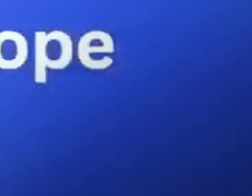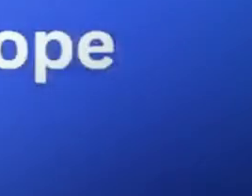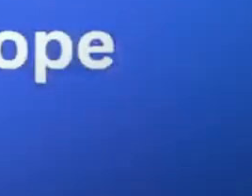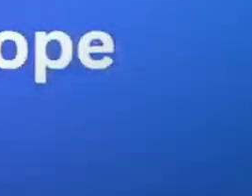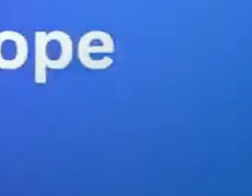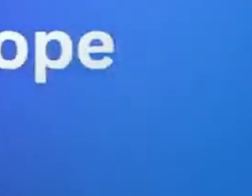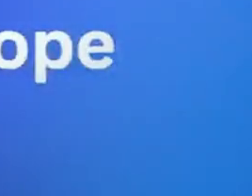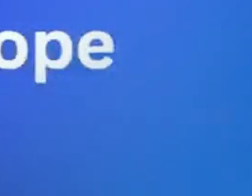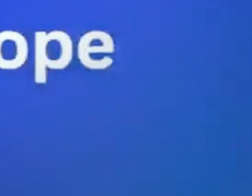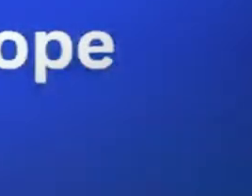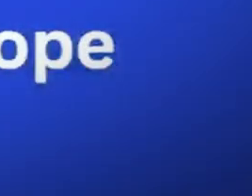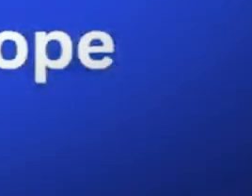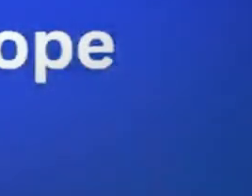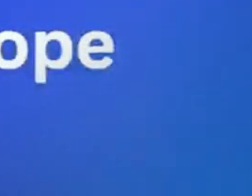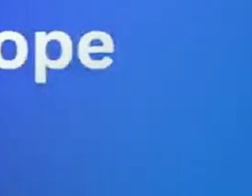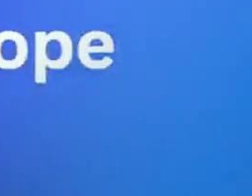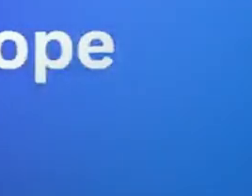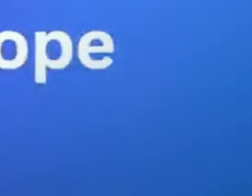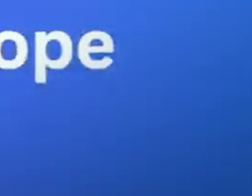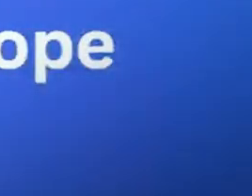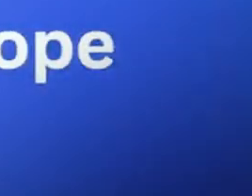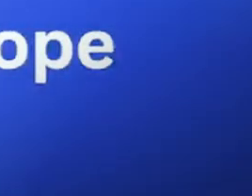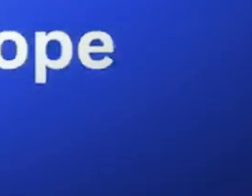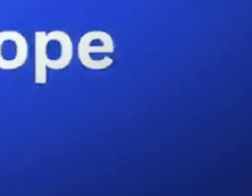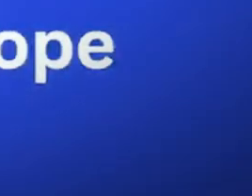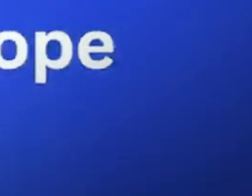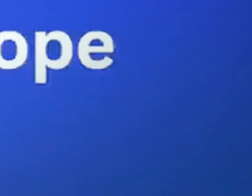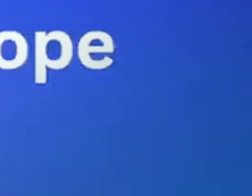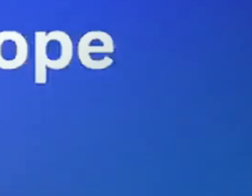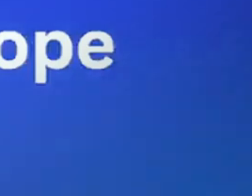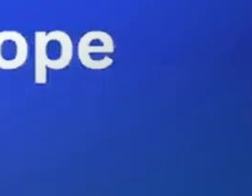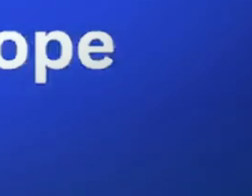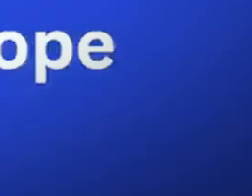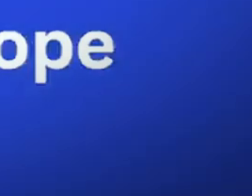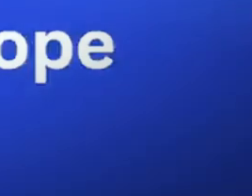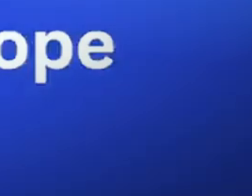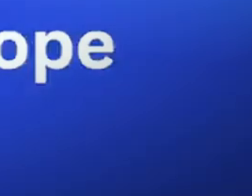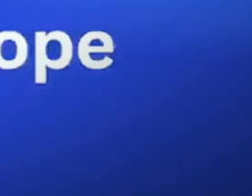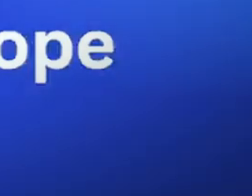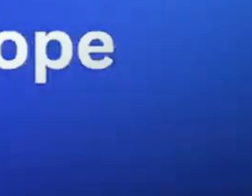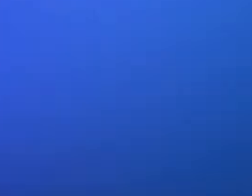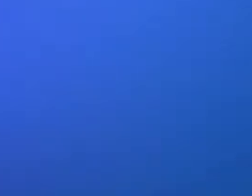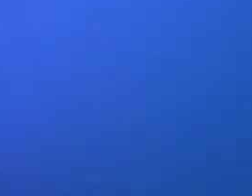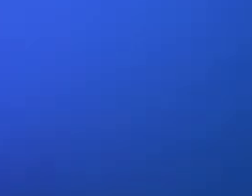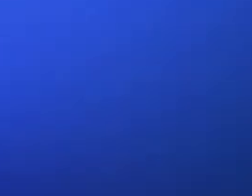See, life is a cocktail of good and bad.